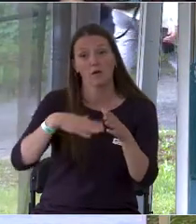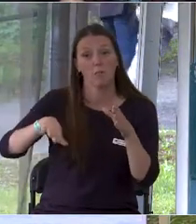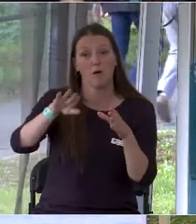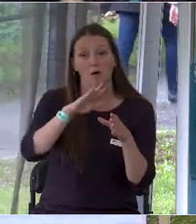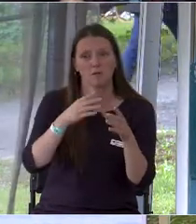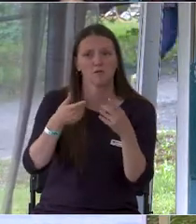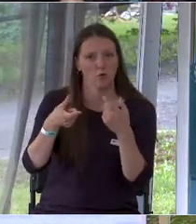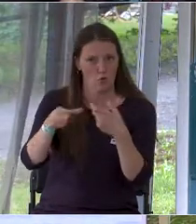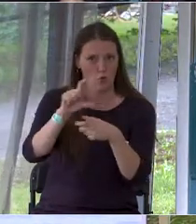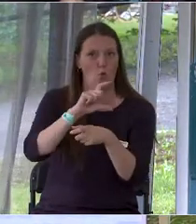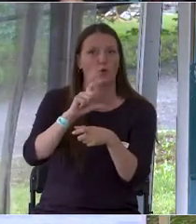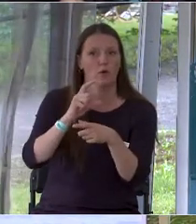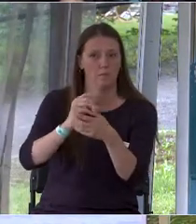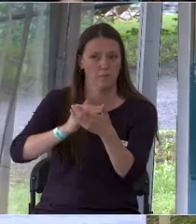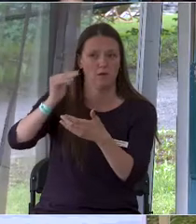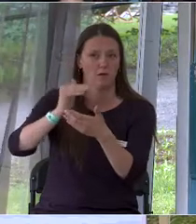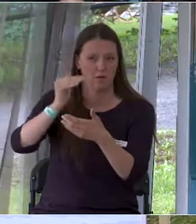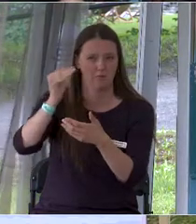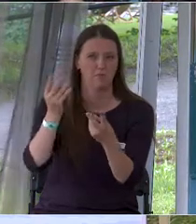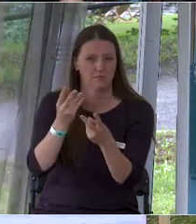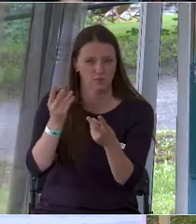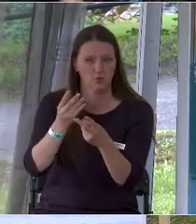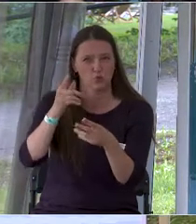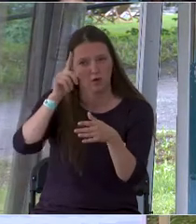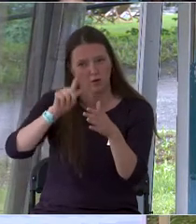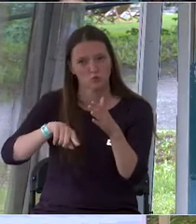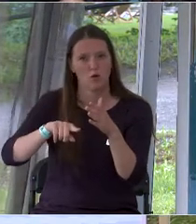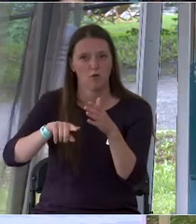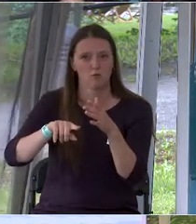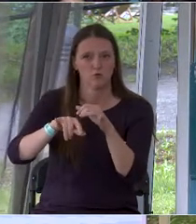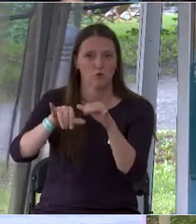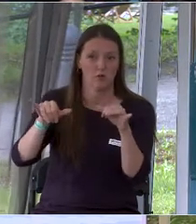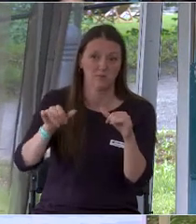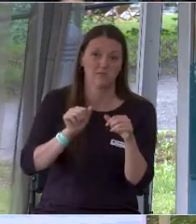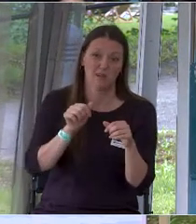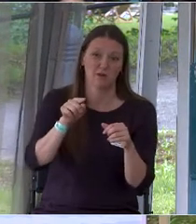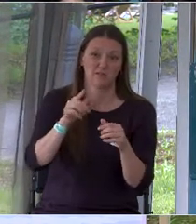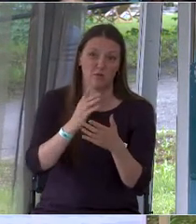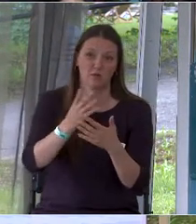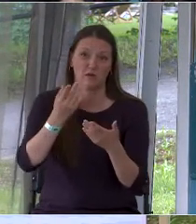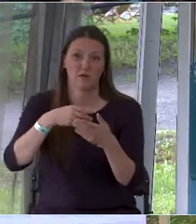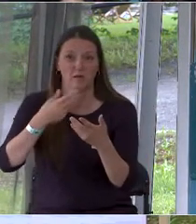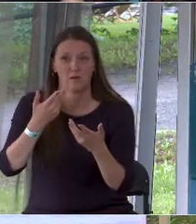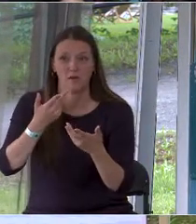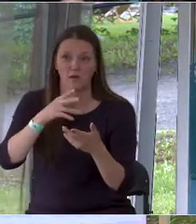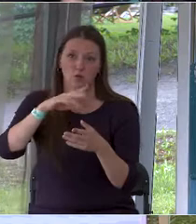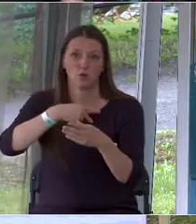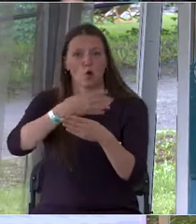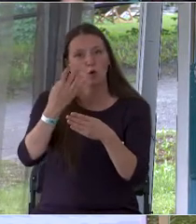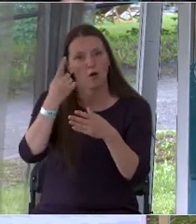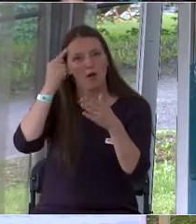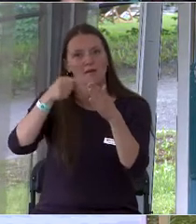To see the positive effects that you get from social trust, that's why it's important for you to know that we need so much of a democratic